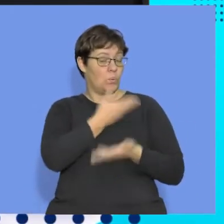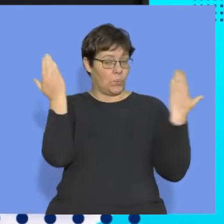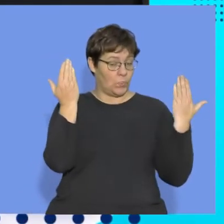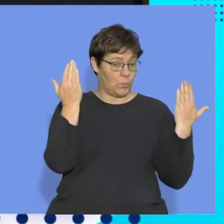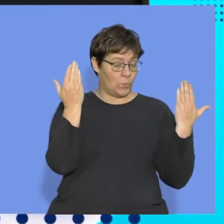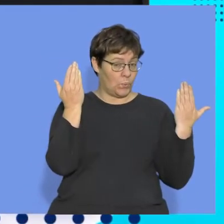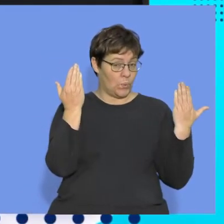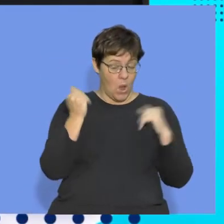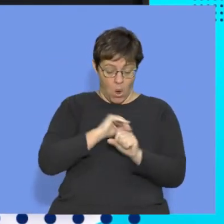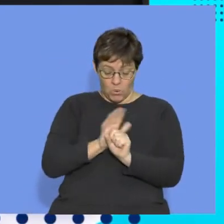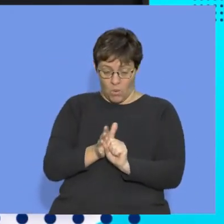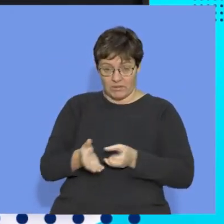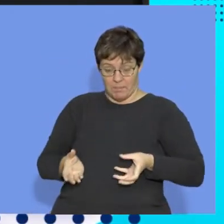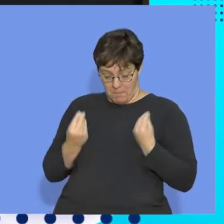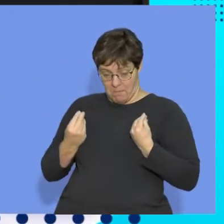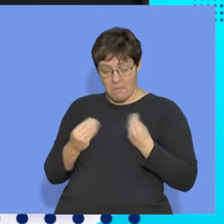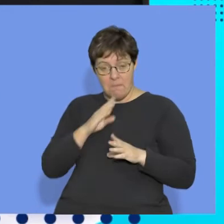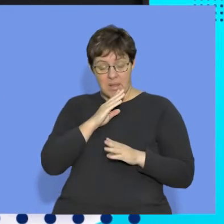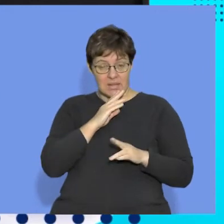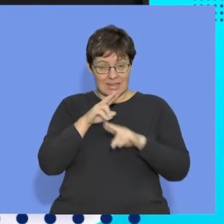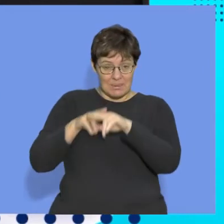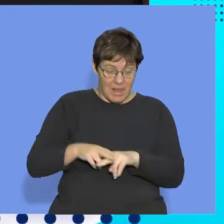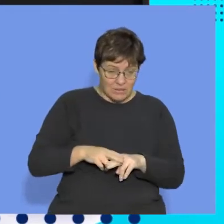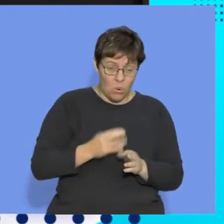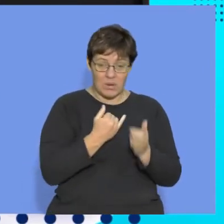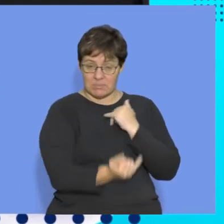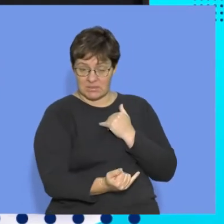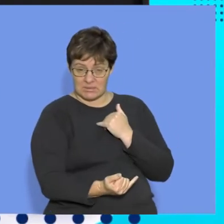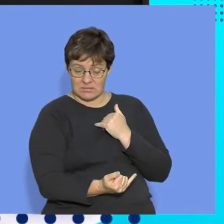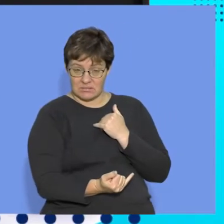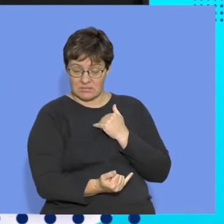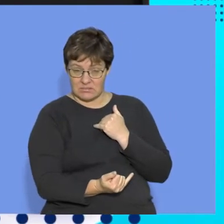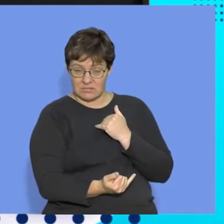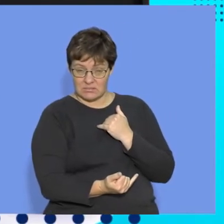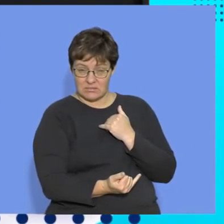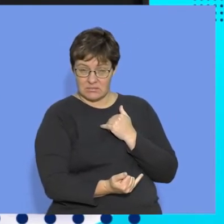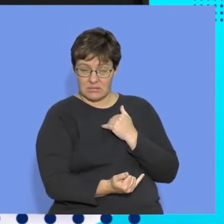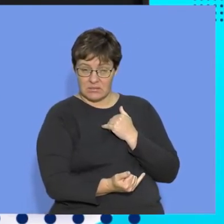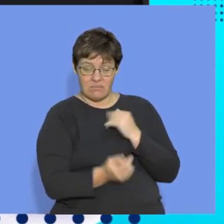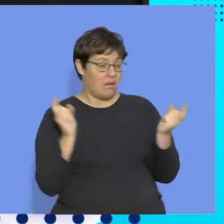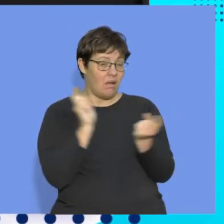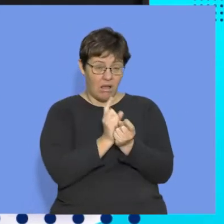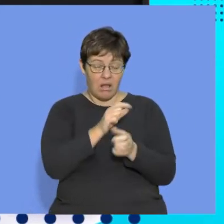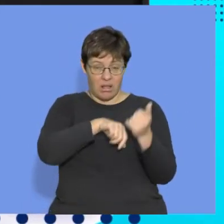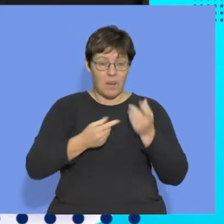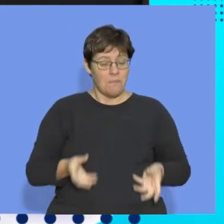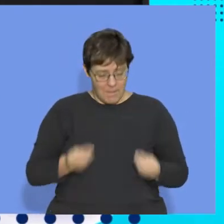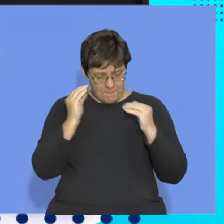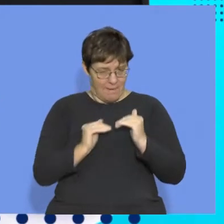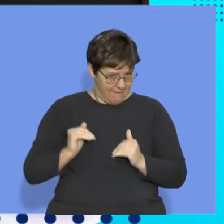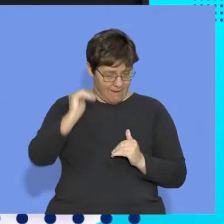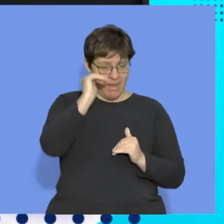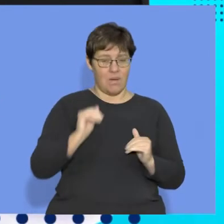will I get COVID-19? Is that dependent or independent? Yes, if you don't, the chance of you getting COVID-19 is